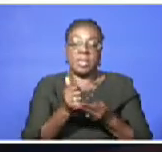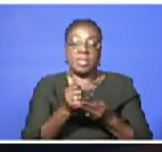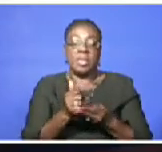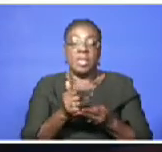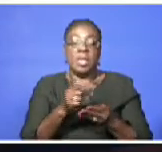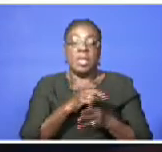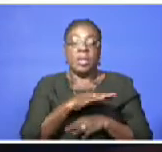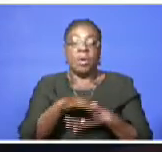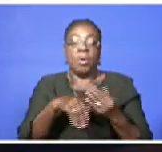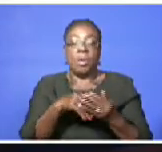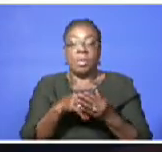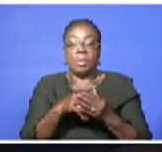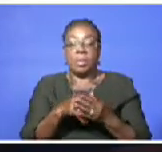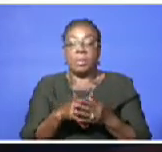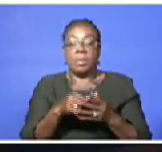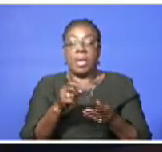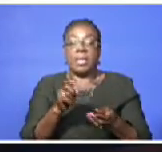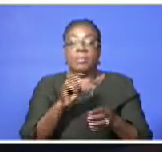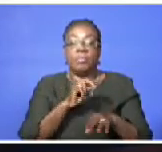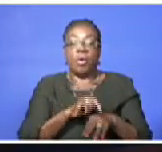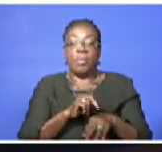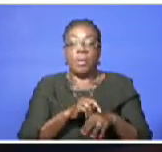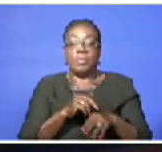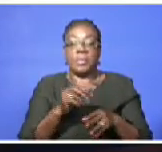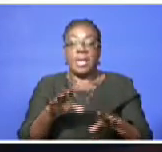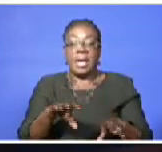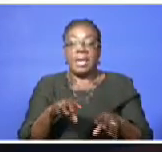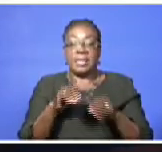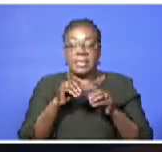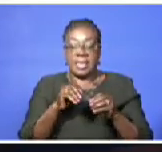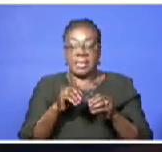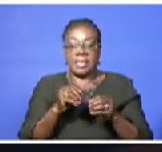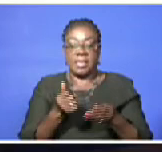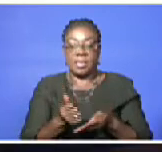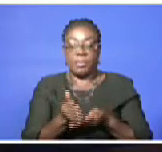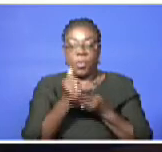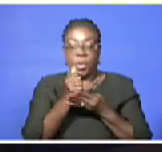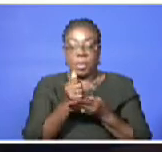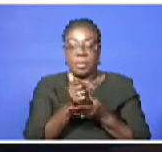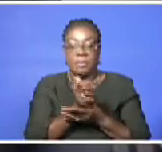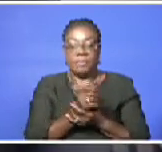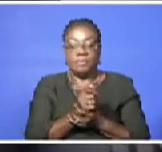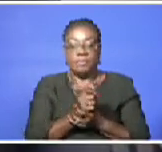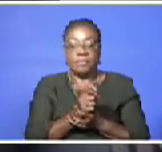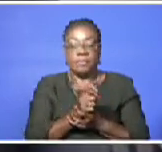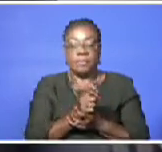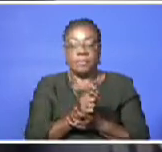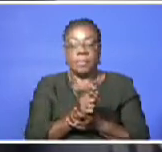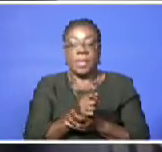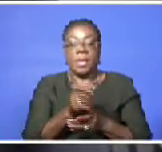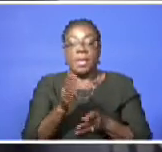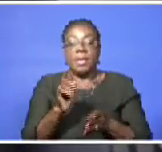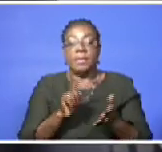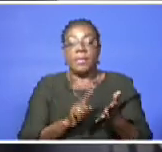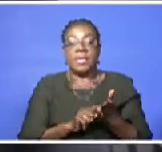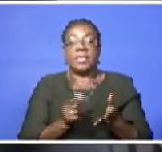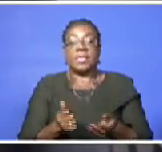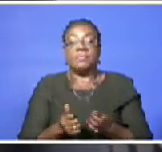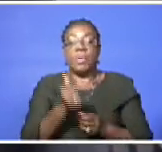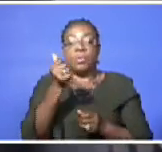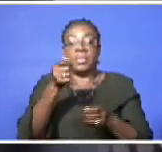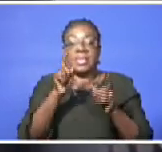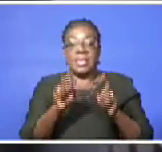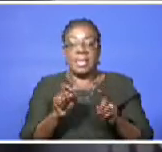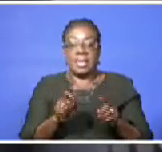sectors who often have difficulty accessing entrepreneurial support. This is most needed